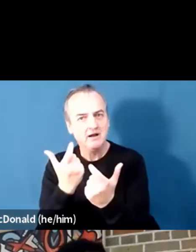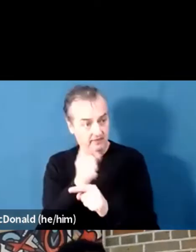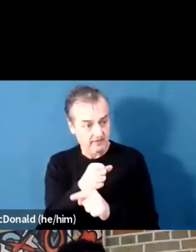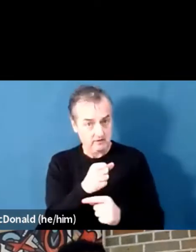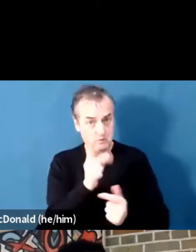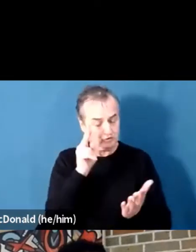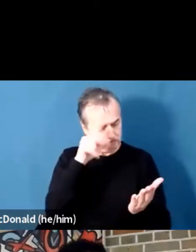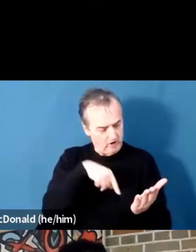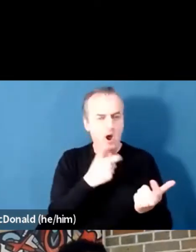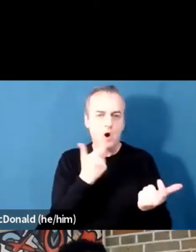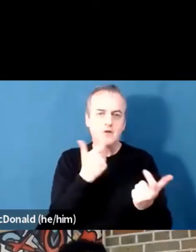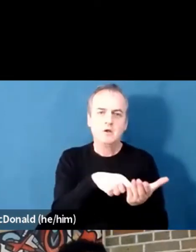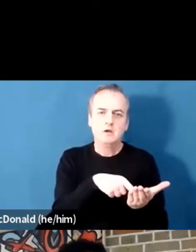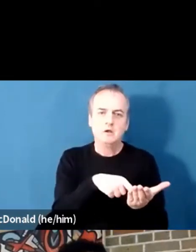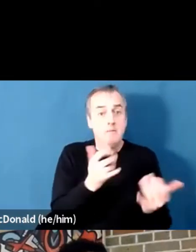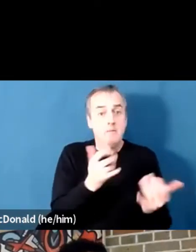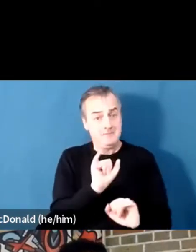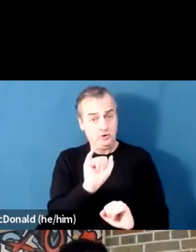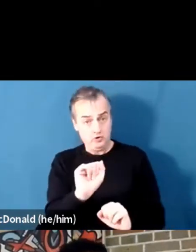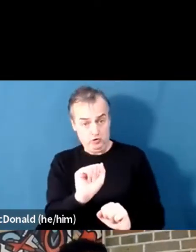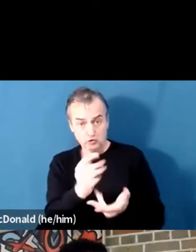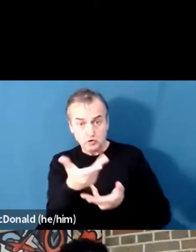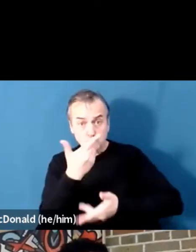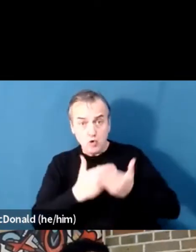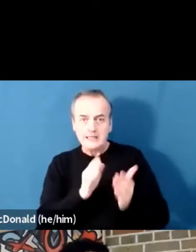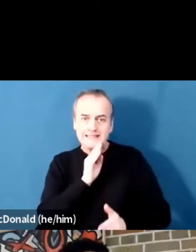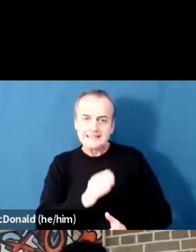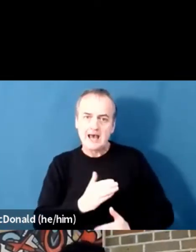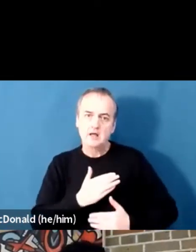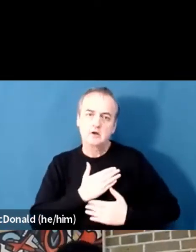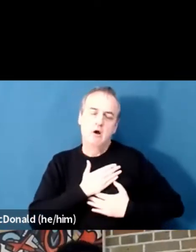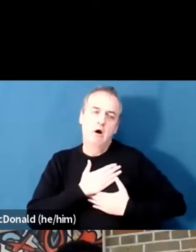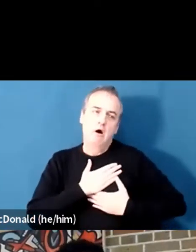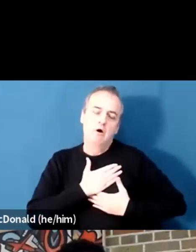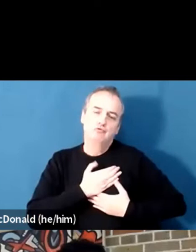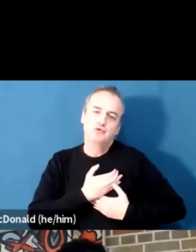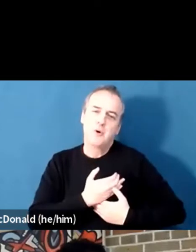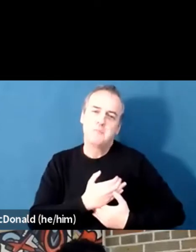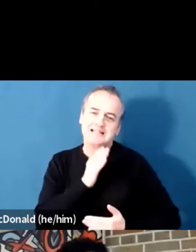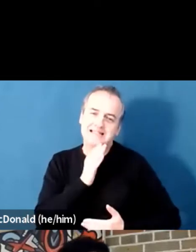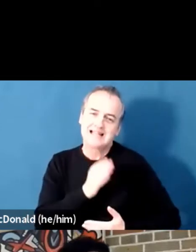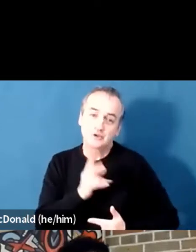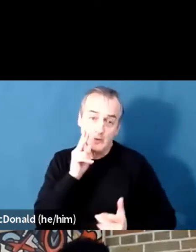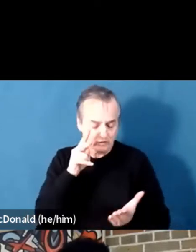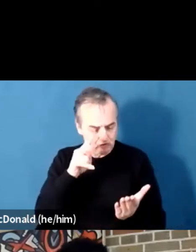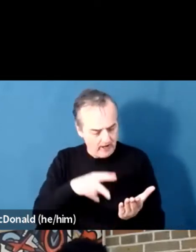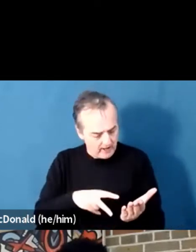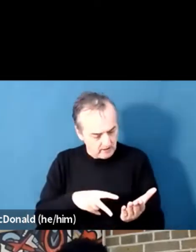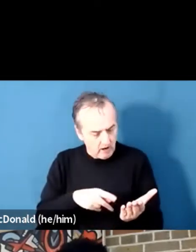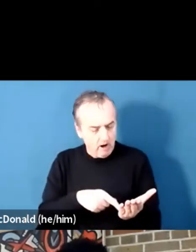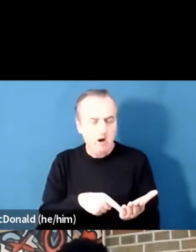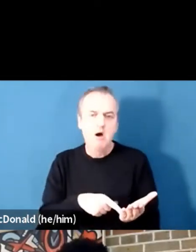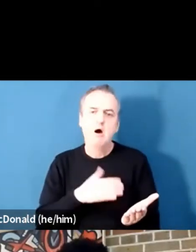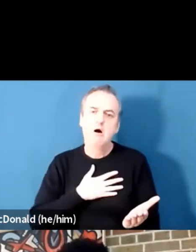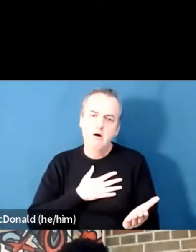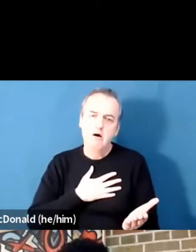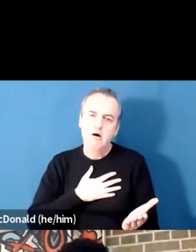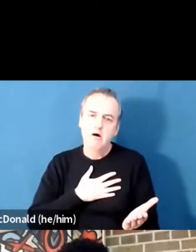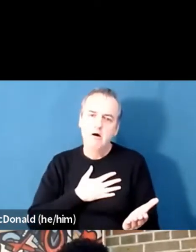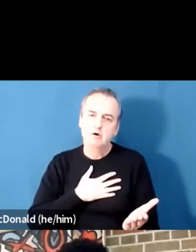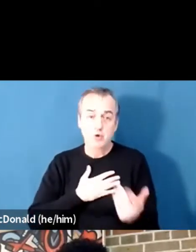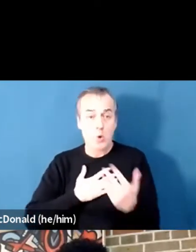you know, a tragic love story, then we want to be sad in that pitch. We want to